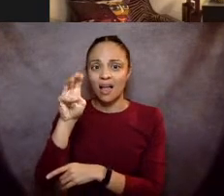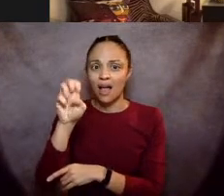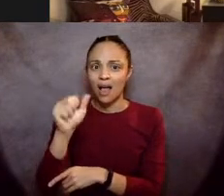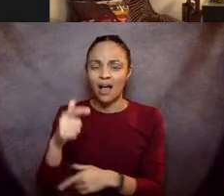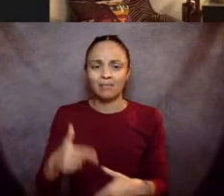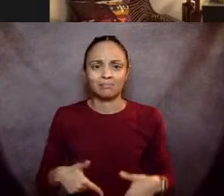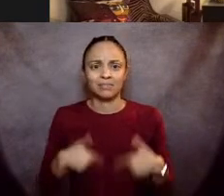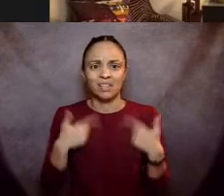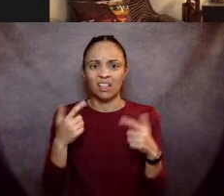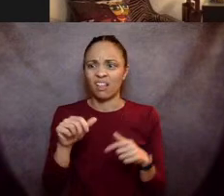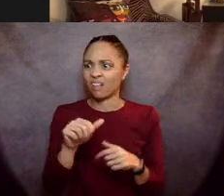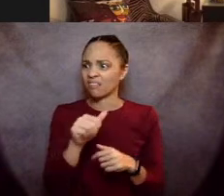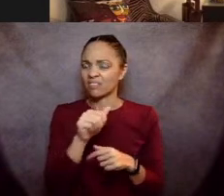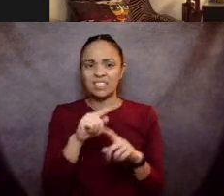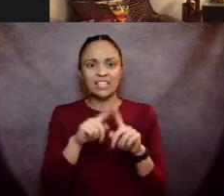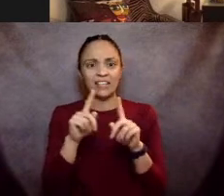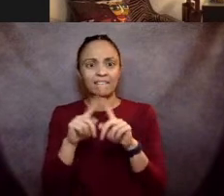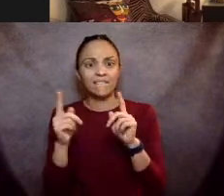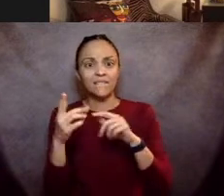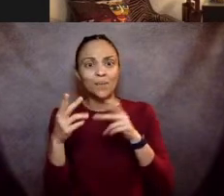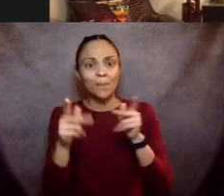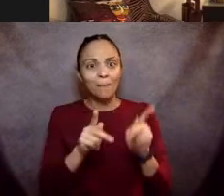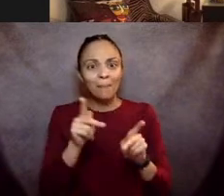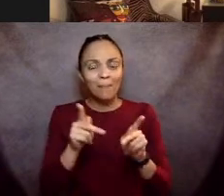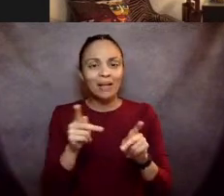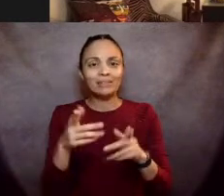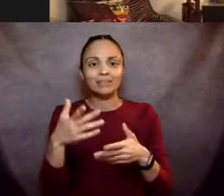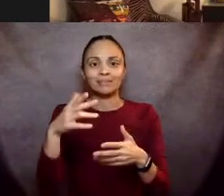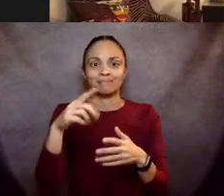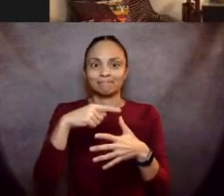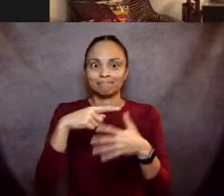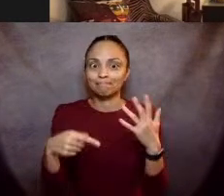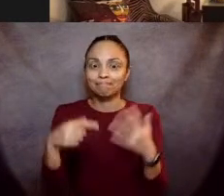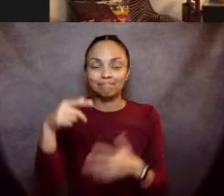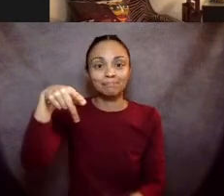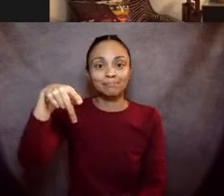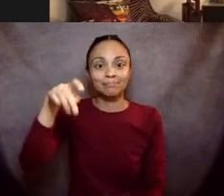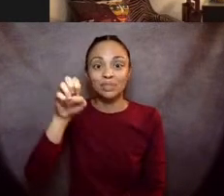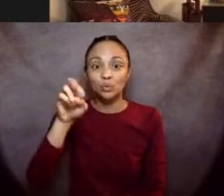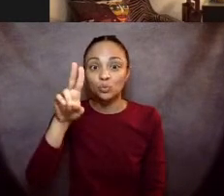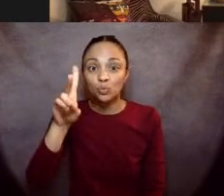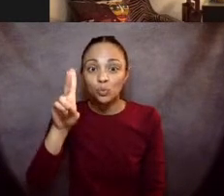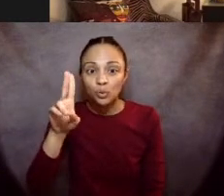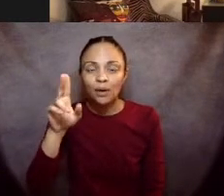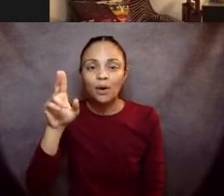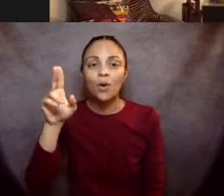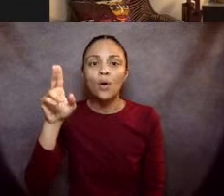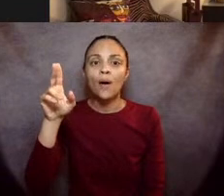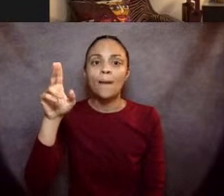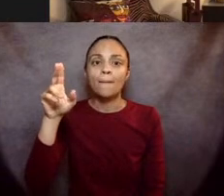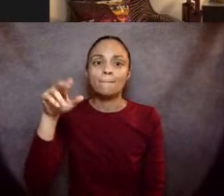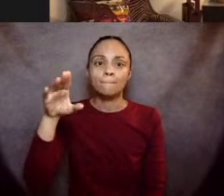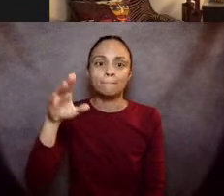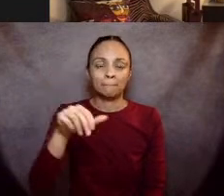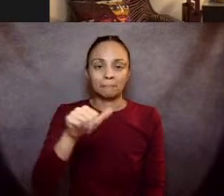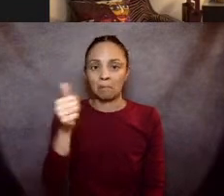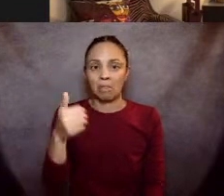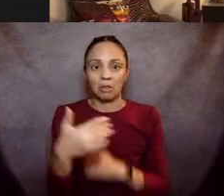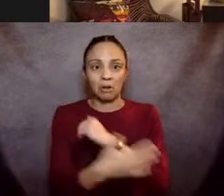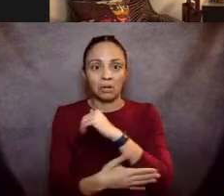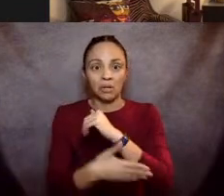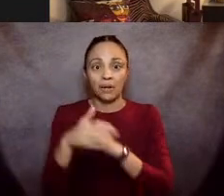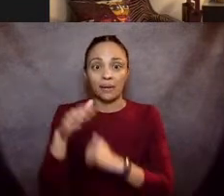know, and just talk. And now we've gotten to the place where one person presents their